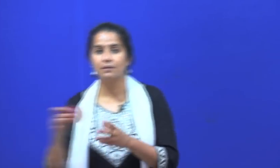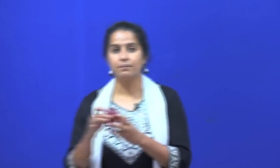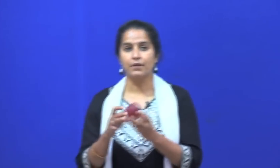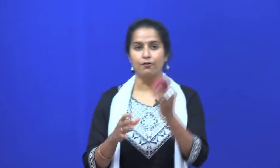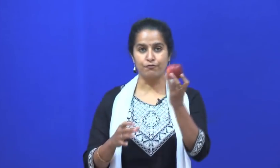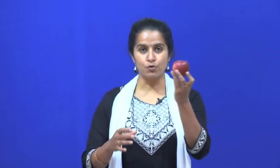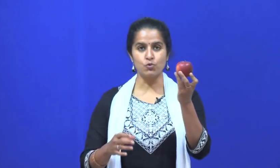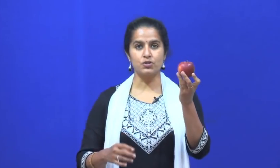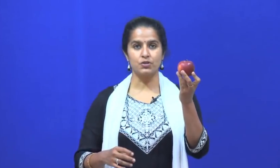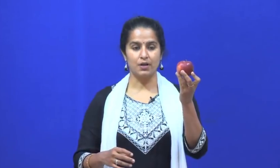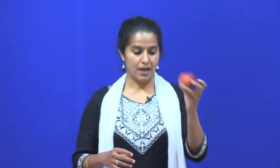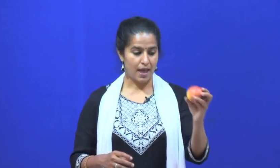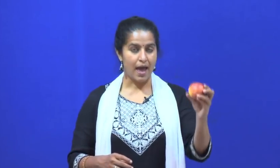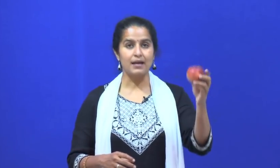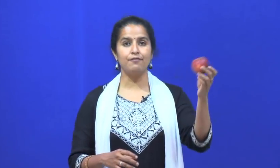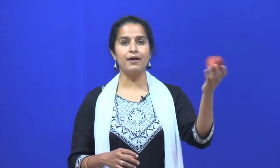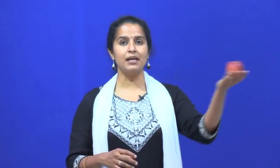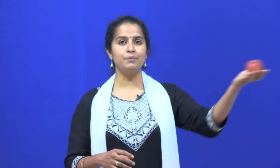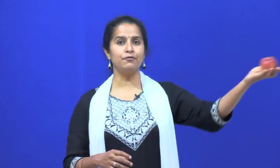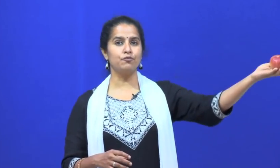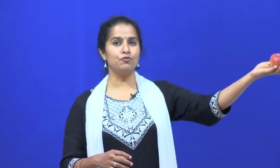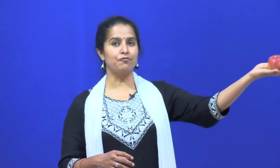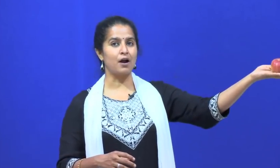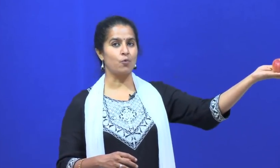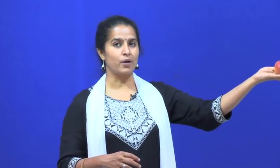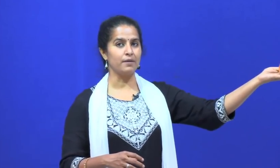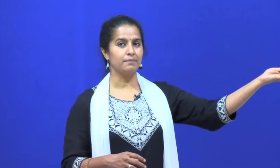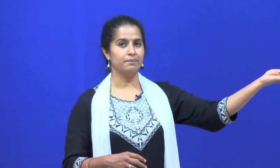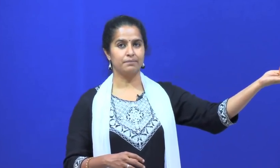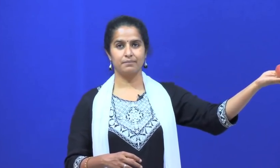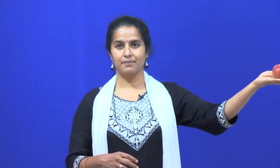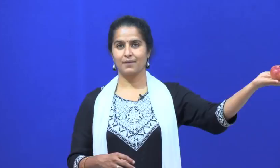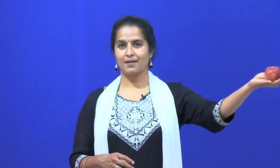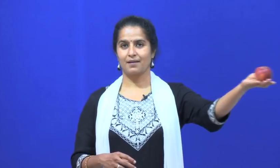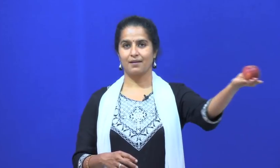me a fruit, and if I keep the fruit far away,